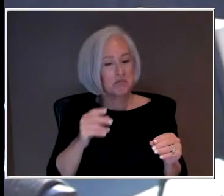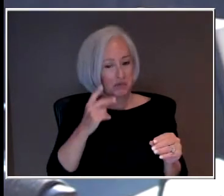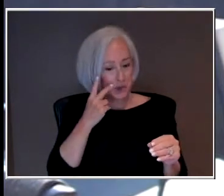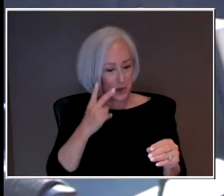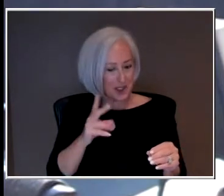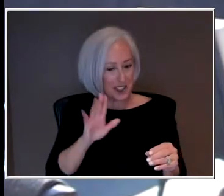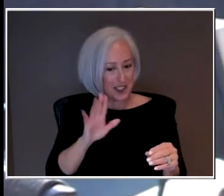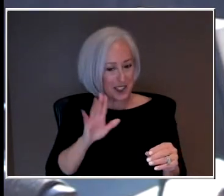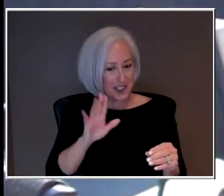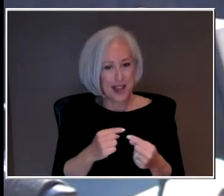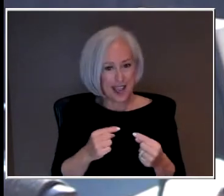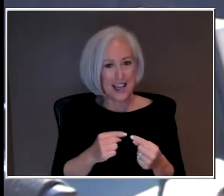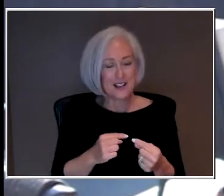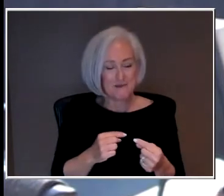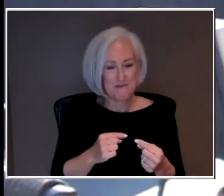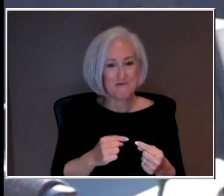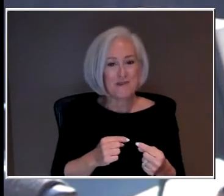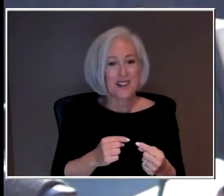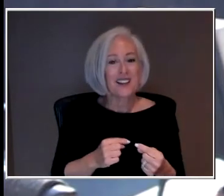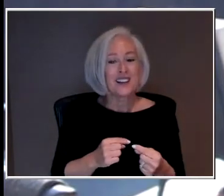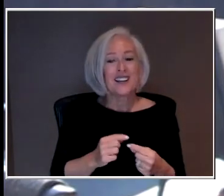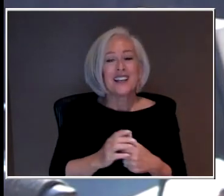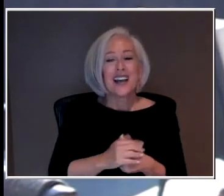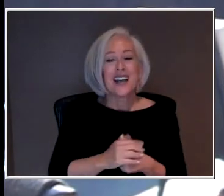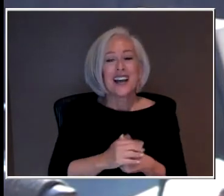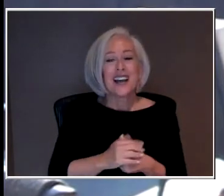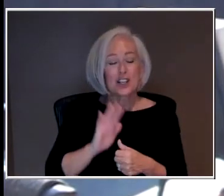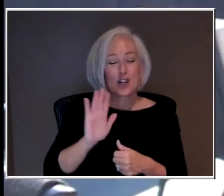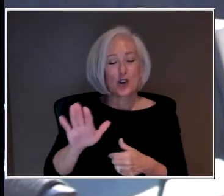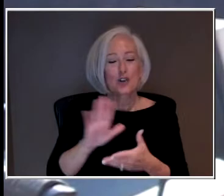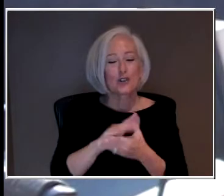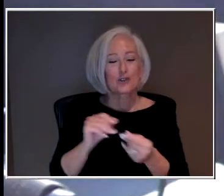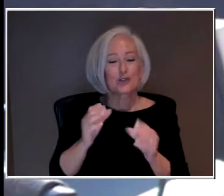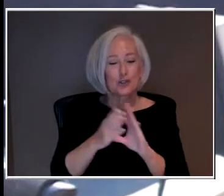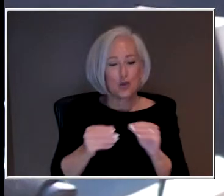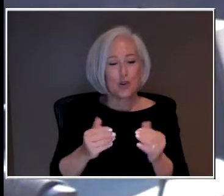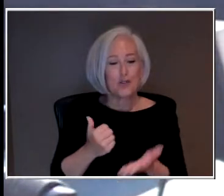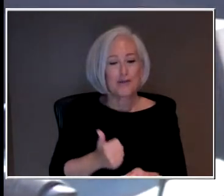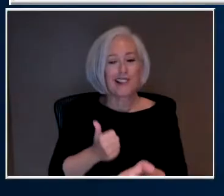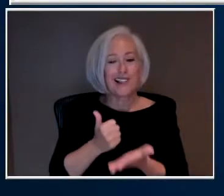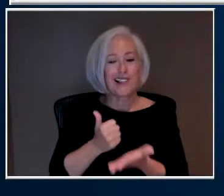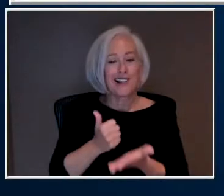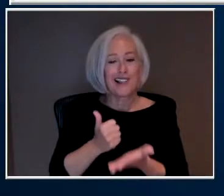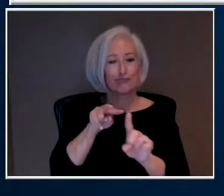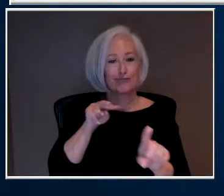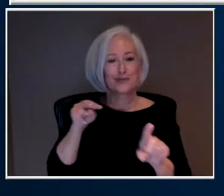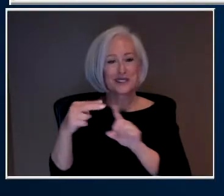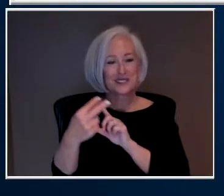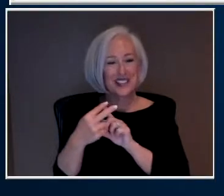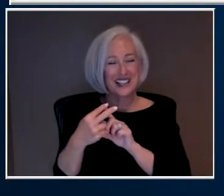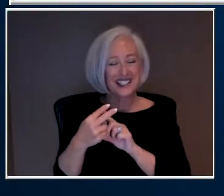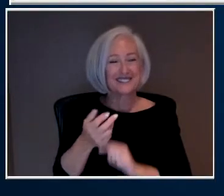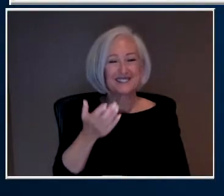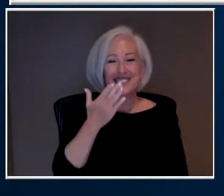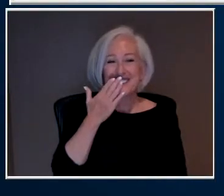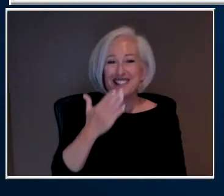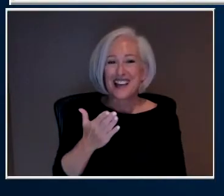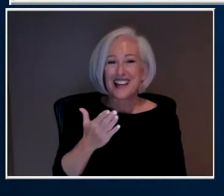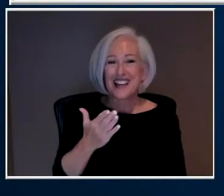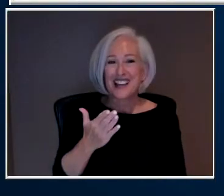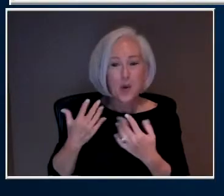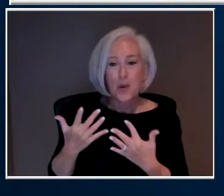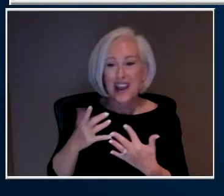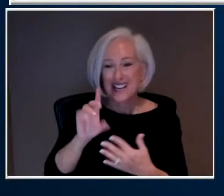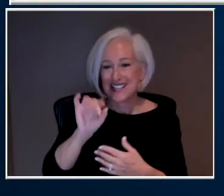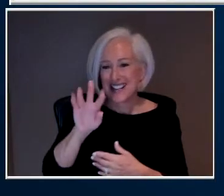her the perfect candidate for this. And I think she'll probably be able to illustrate that even better. I can't wait to get to you in just a minute, Diana. We're going to